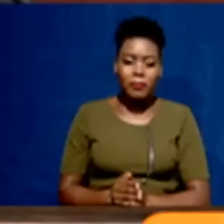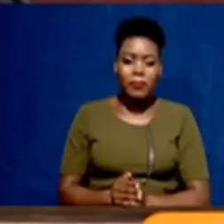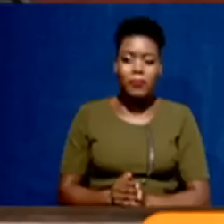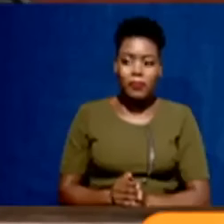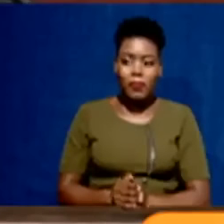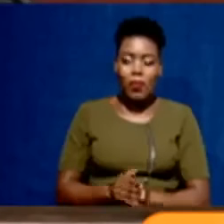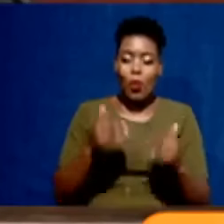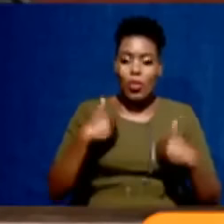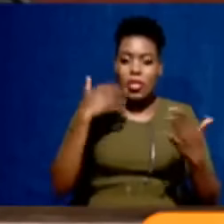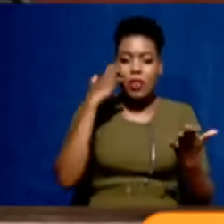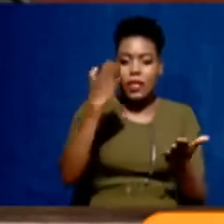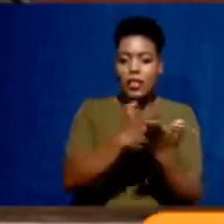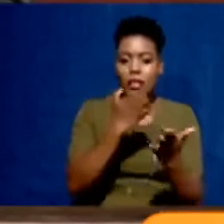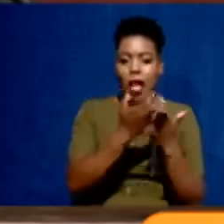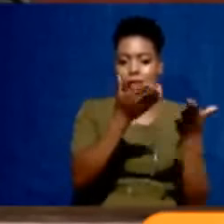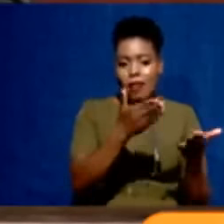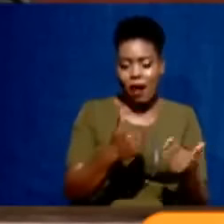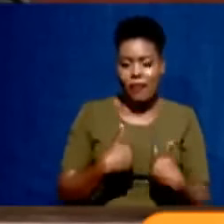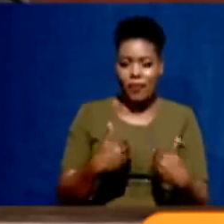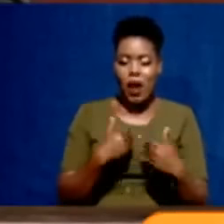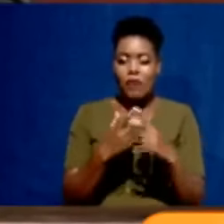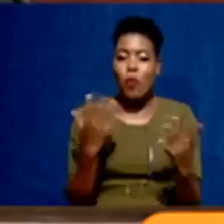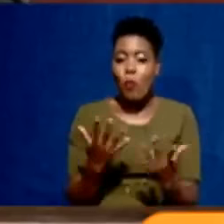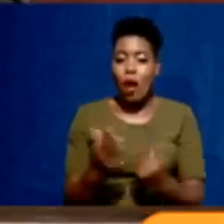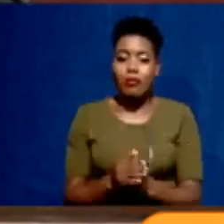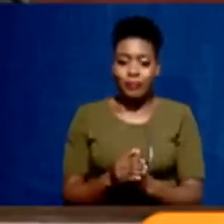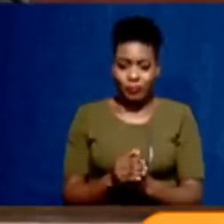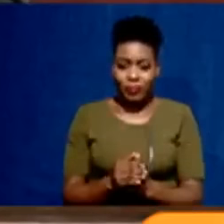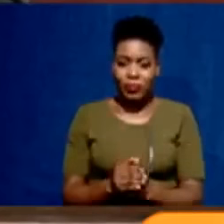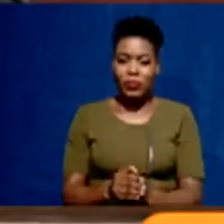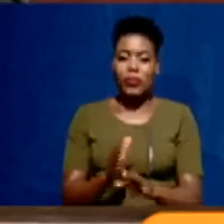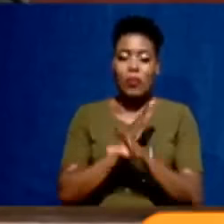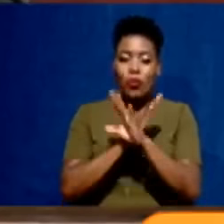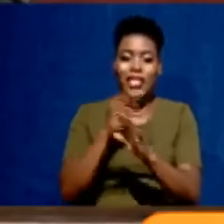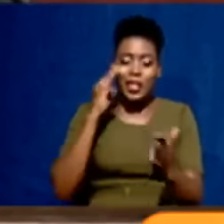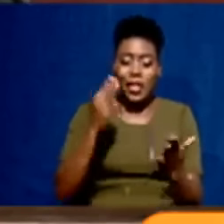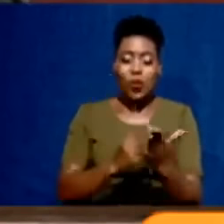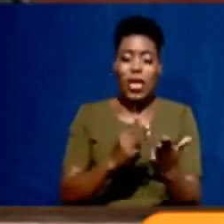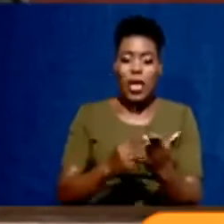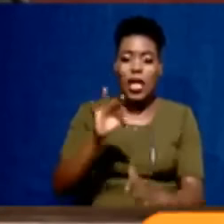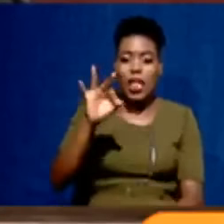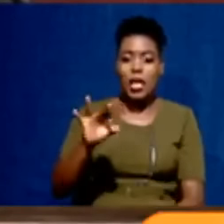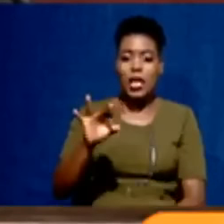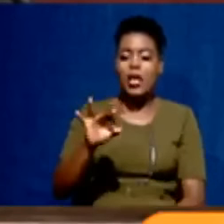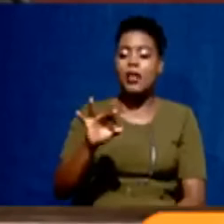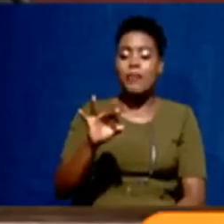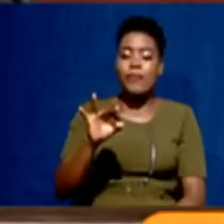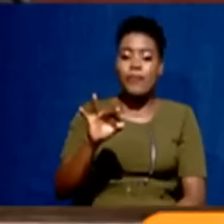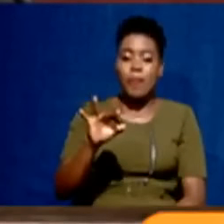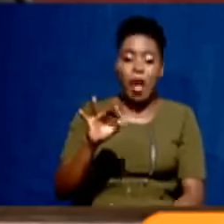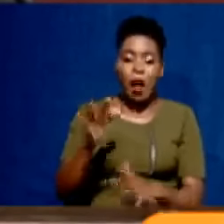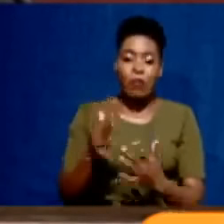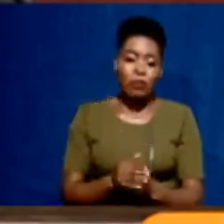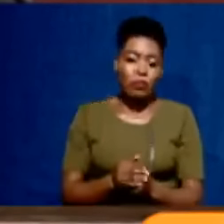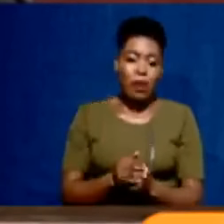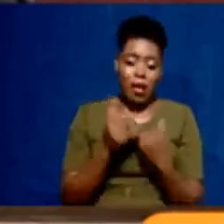There is evidence from protected witness 3A to the fact that